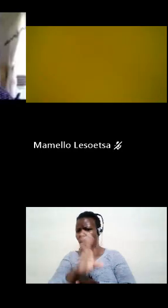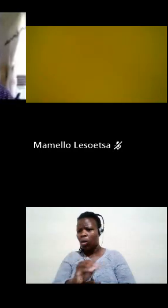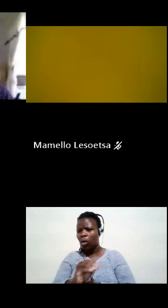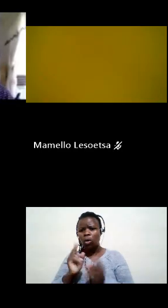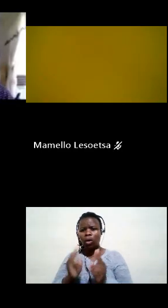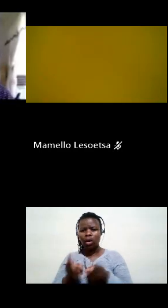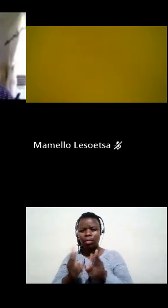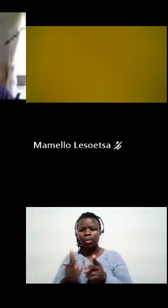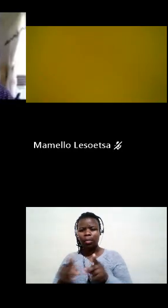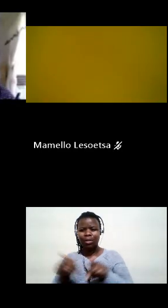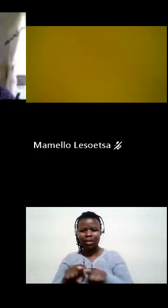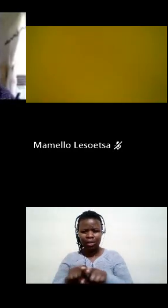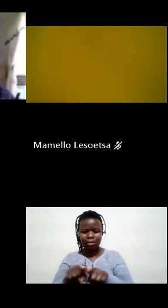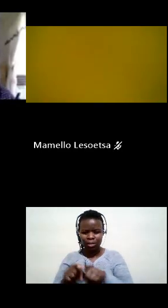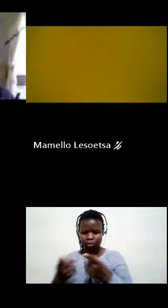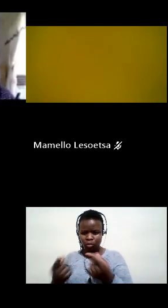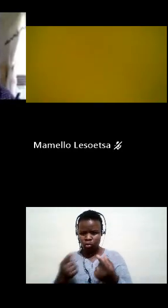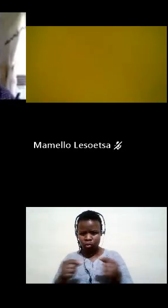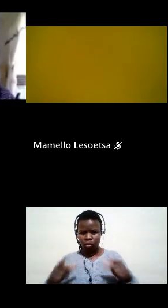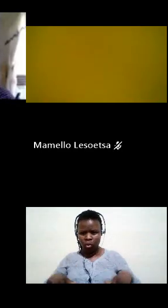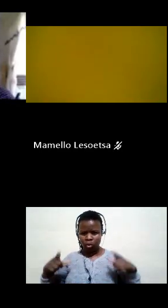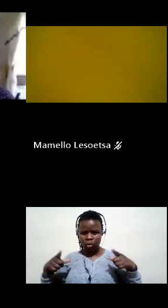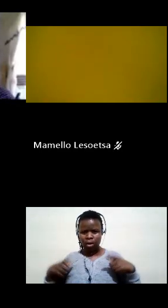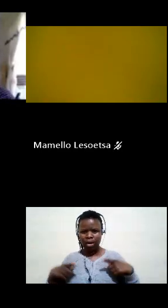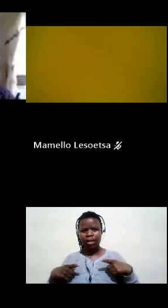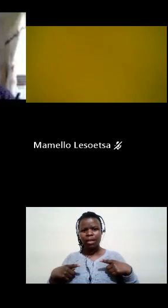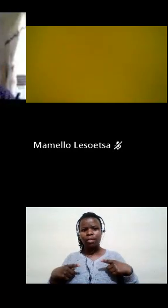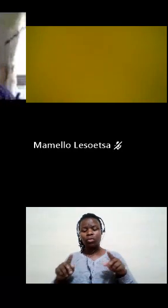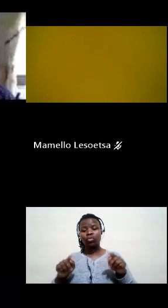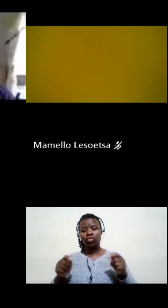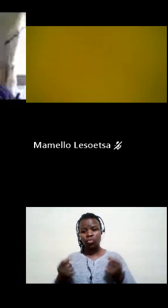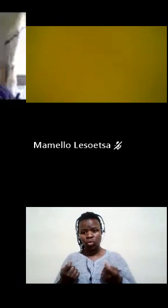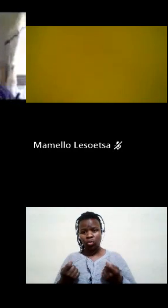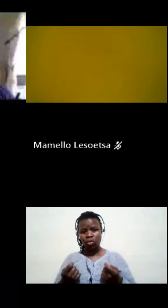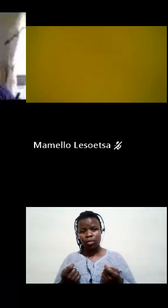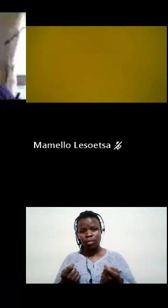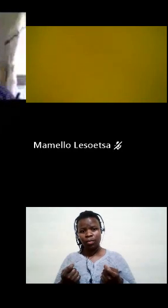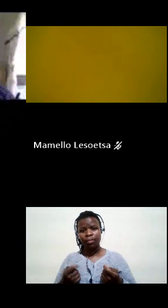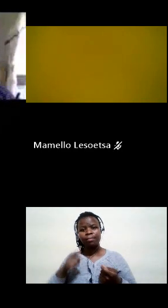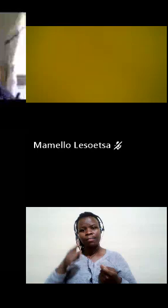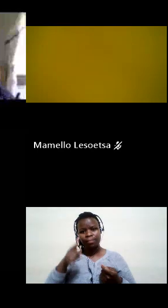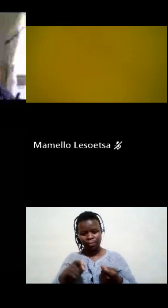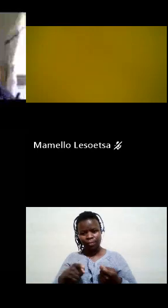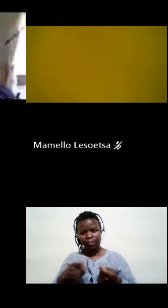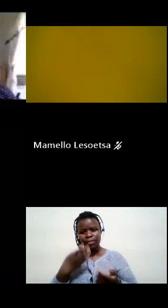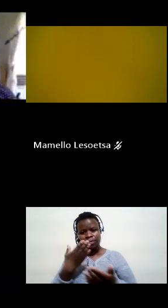or whatever, and it just seems patronizing. So try to come up with inclusive